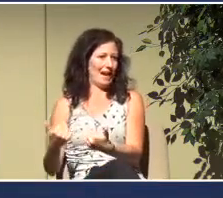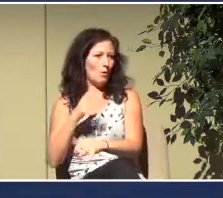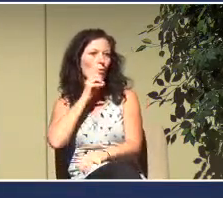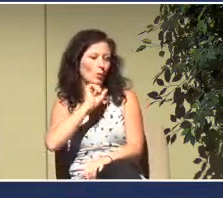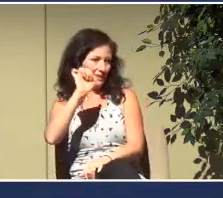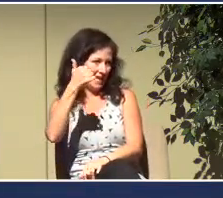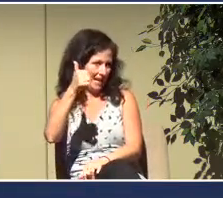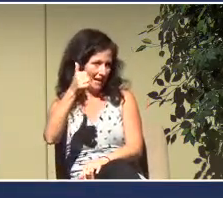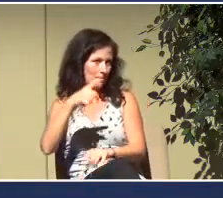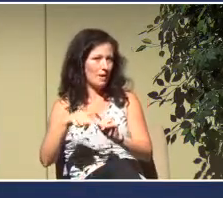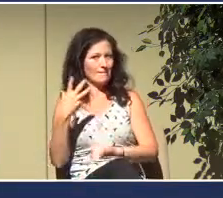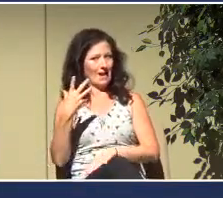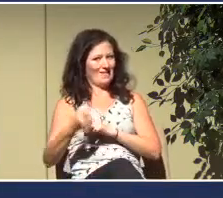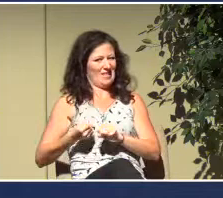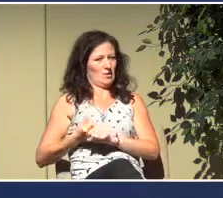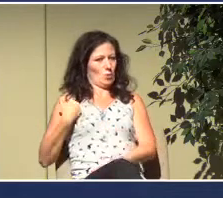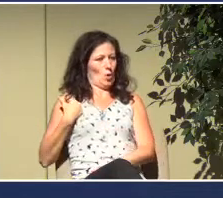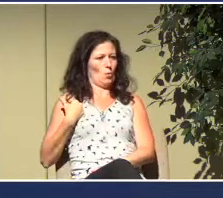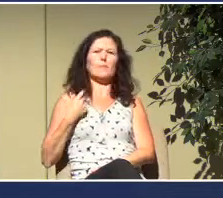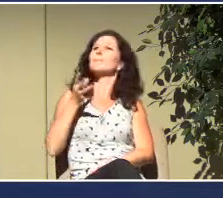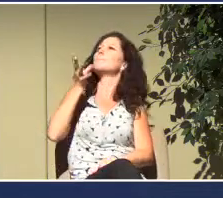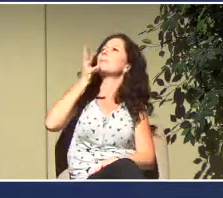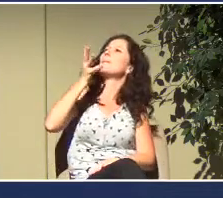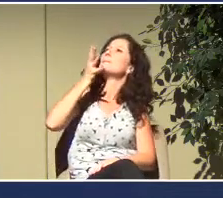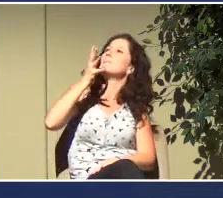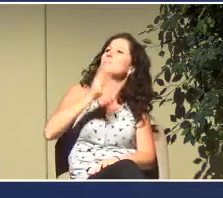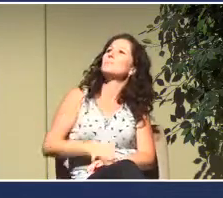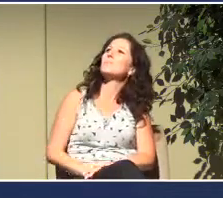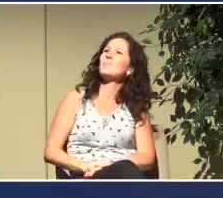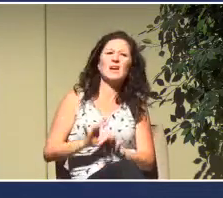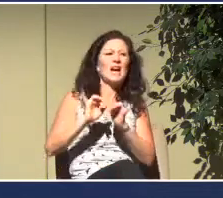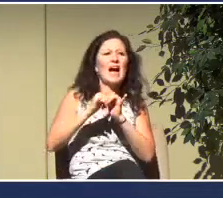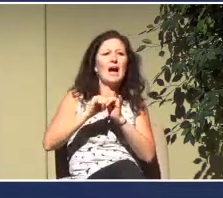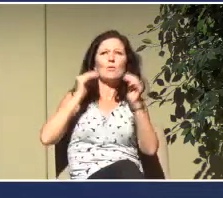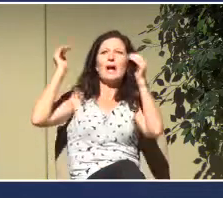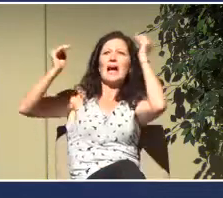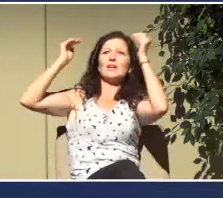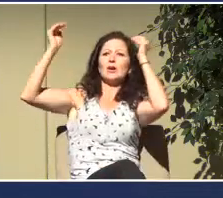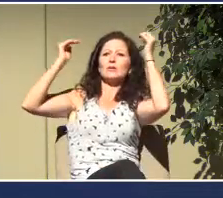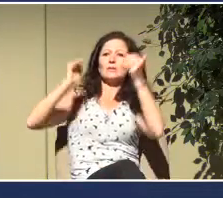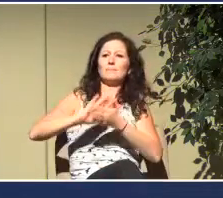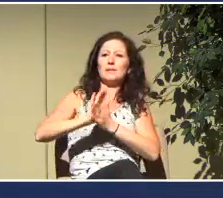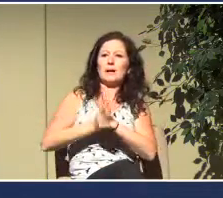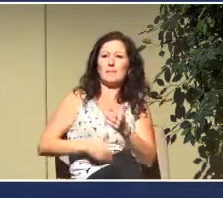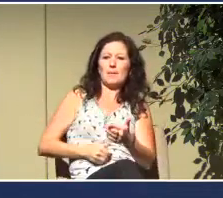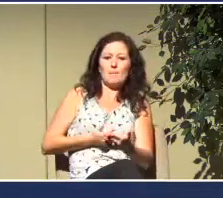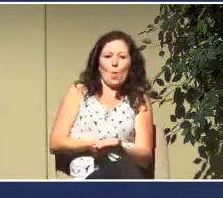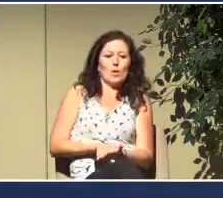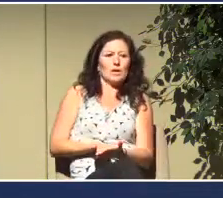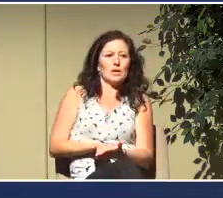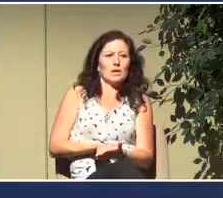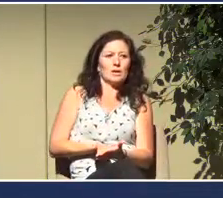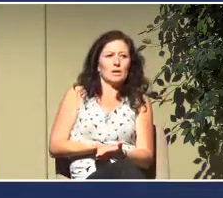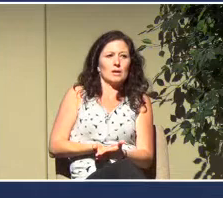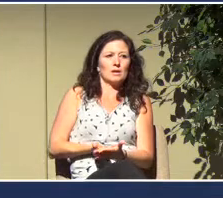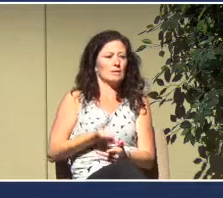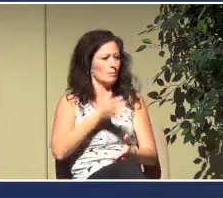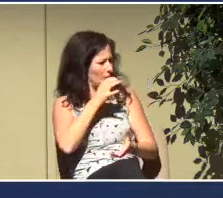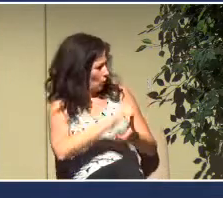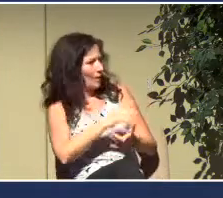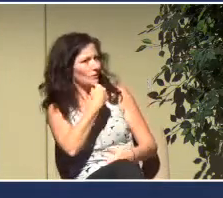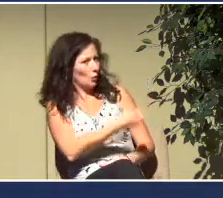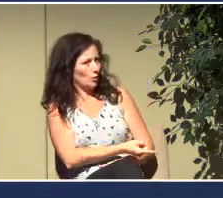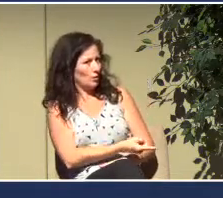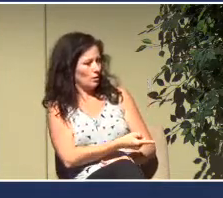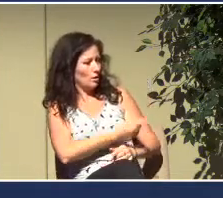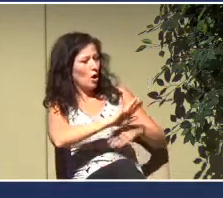she asked my wife, she said, Mommy, how do adults get born? And my wife said, well, they all start